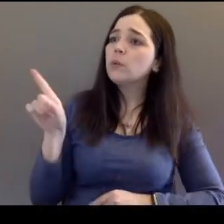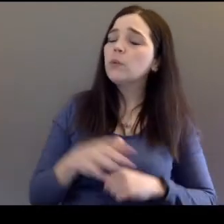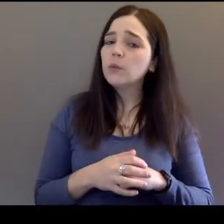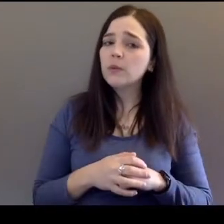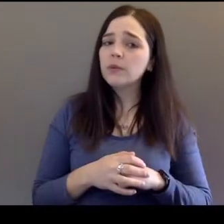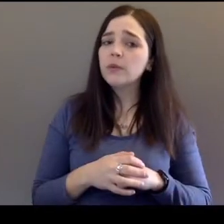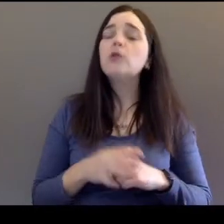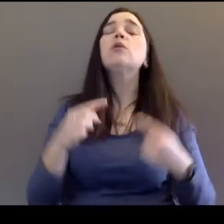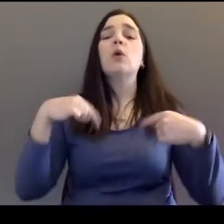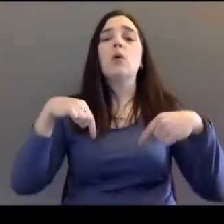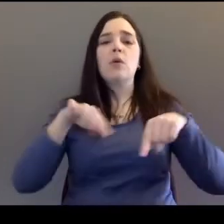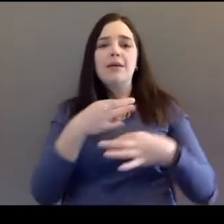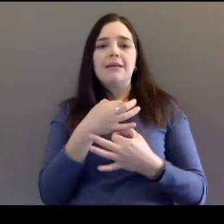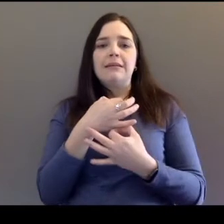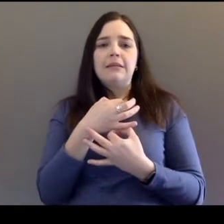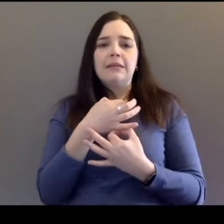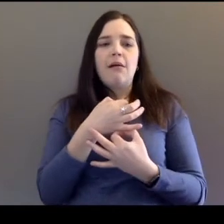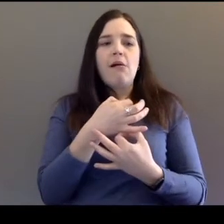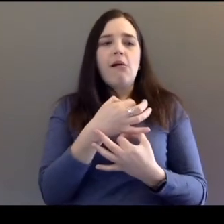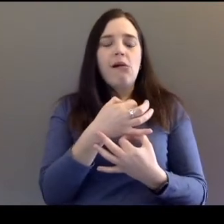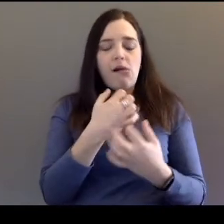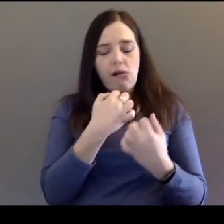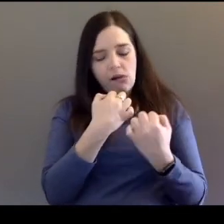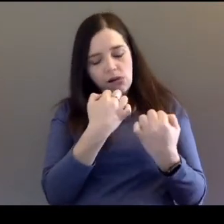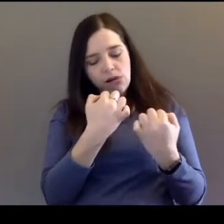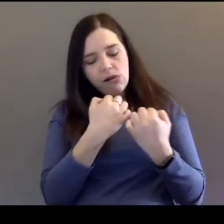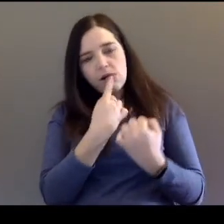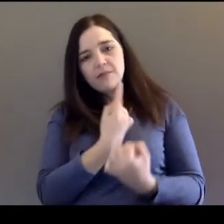Oh Lord, where we are tempted to look to ourselves,